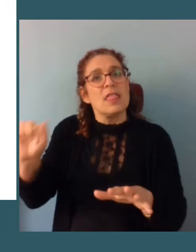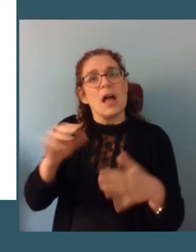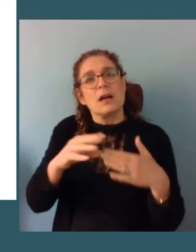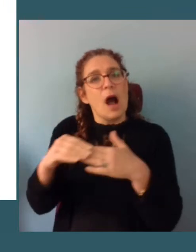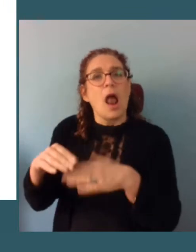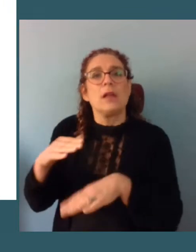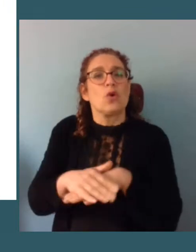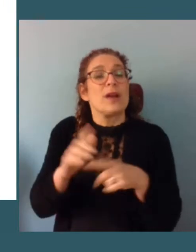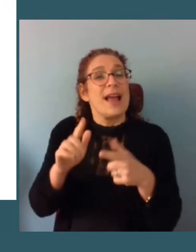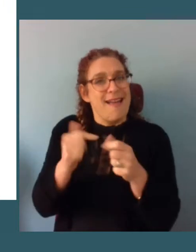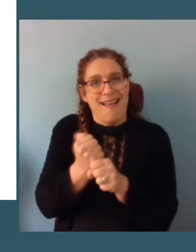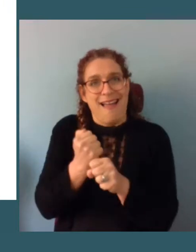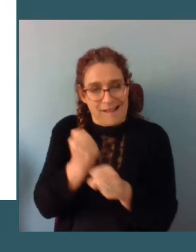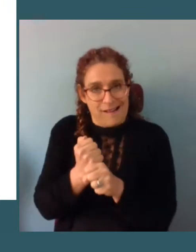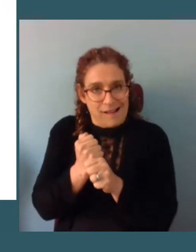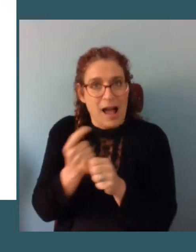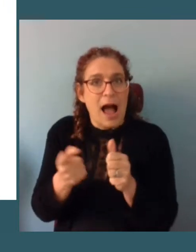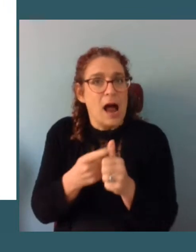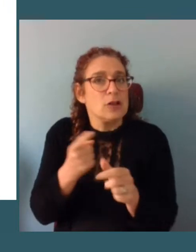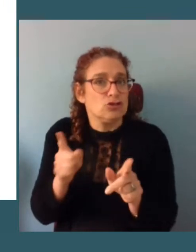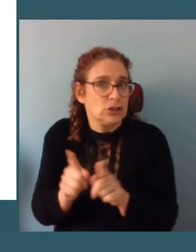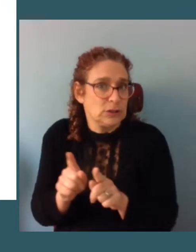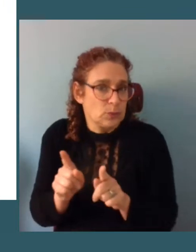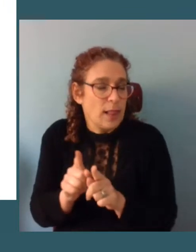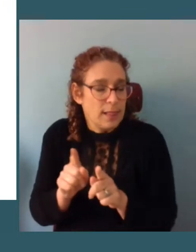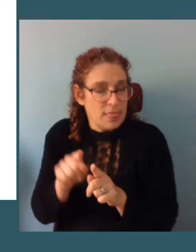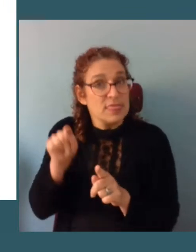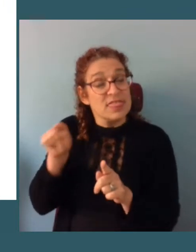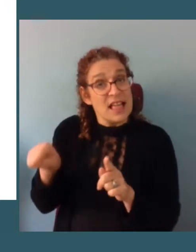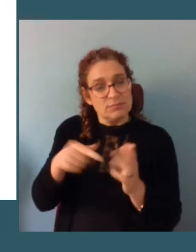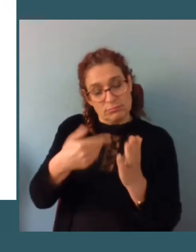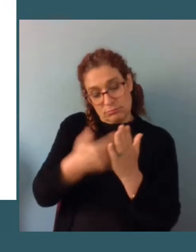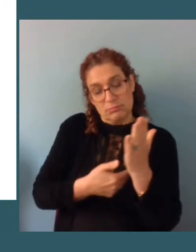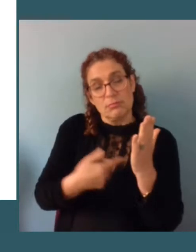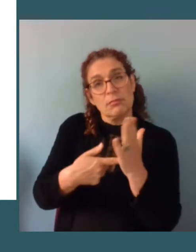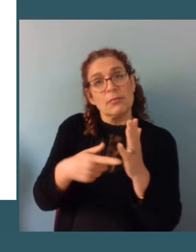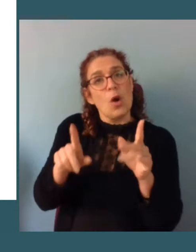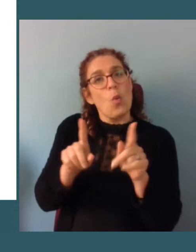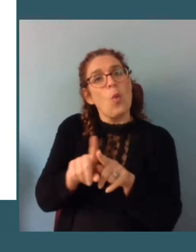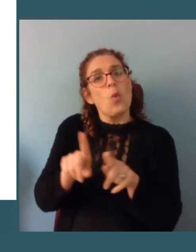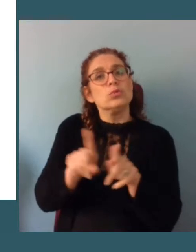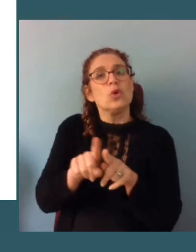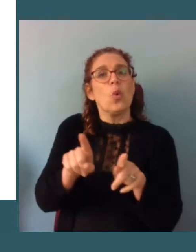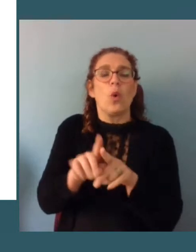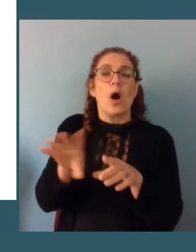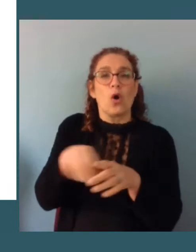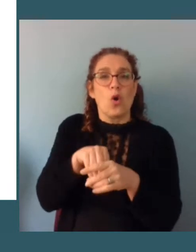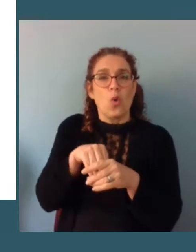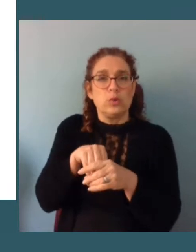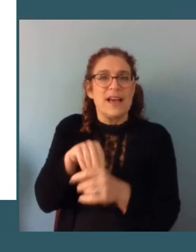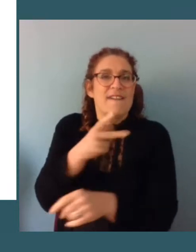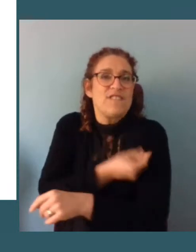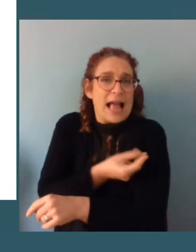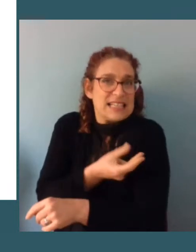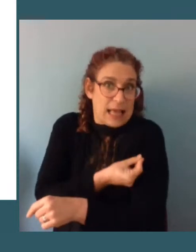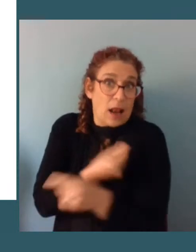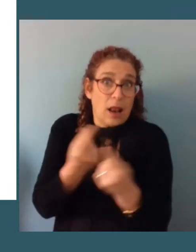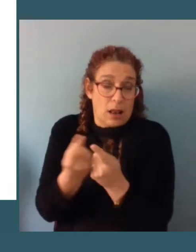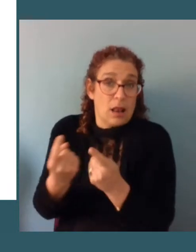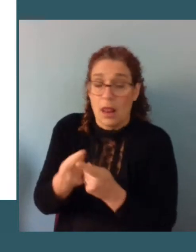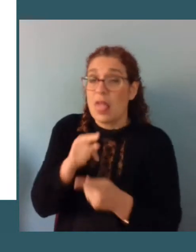as well. And within that, it also mentions vaccines, etc. So that's an important